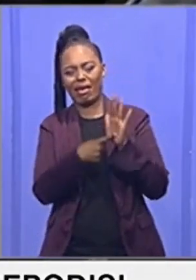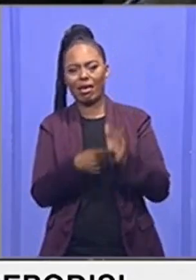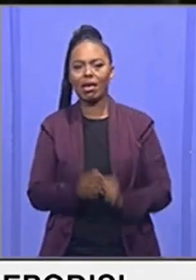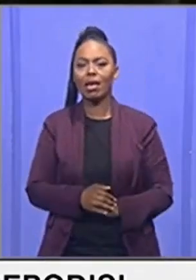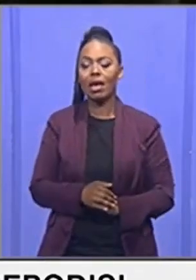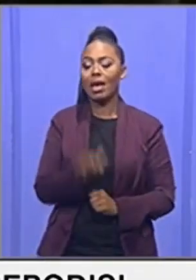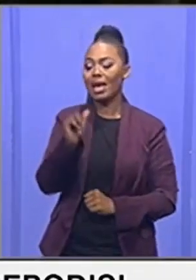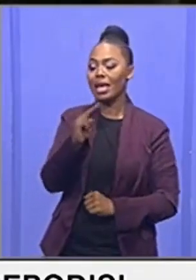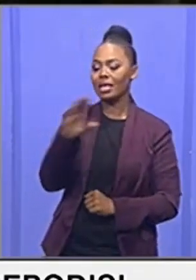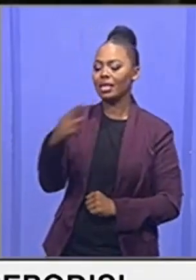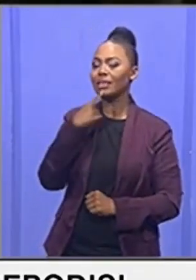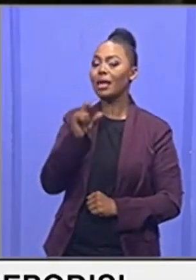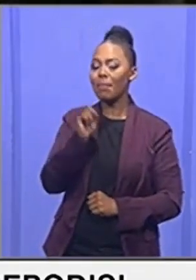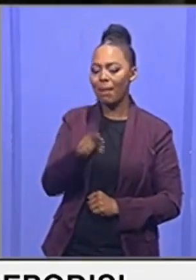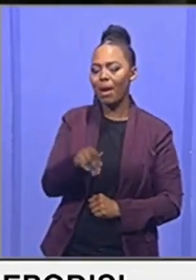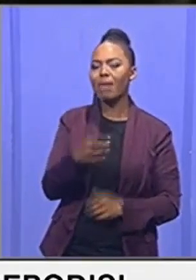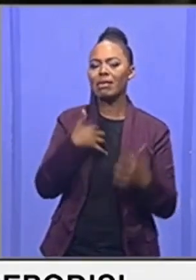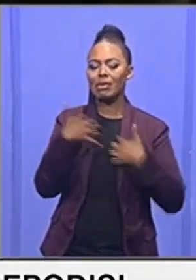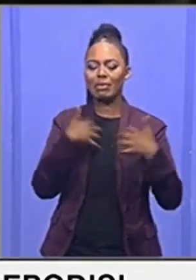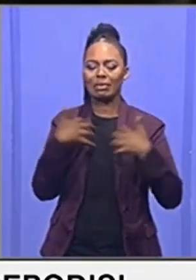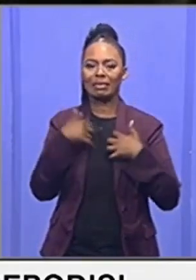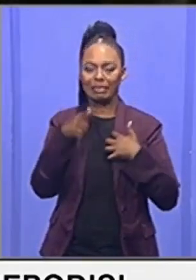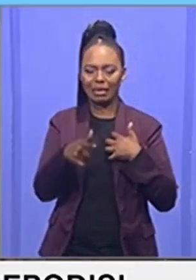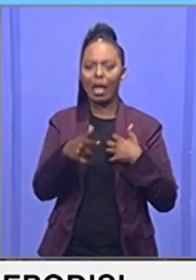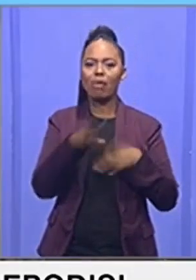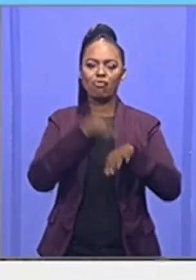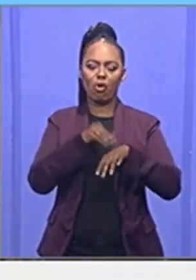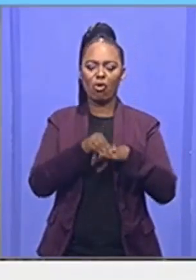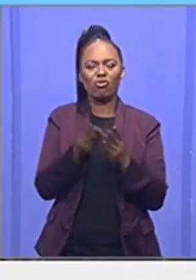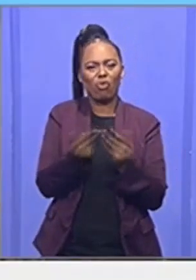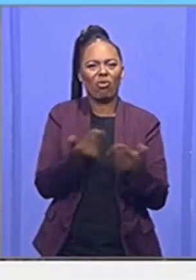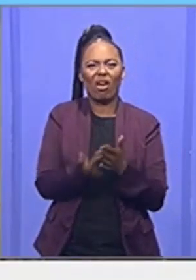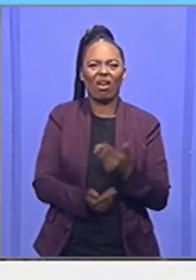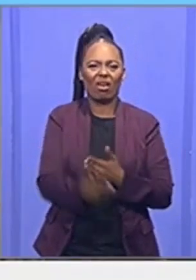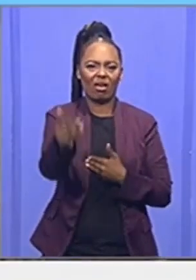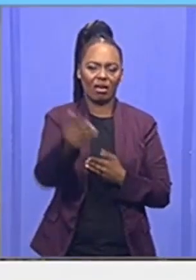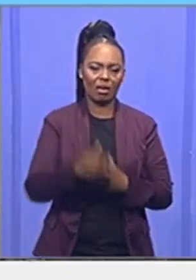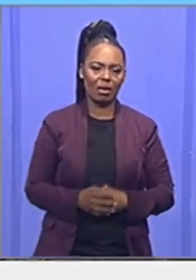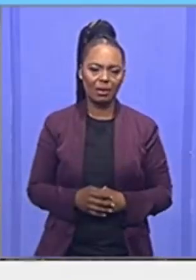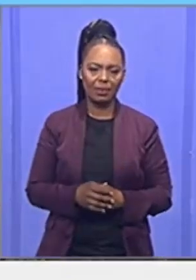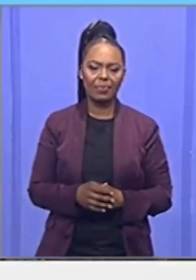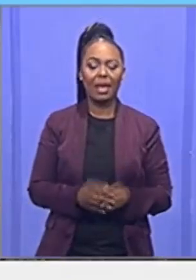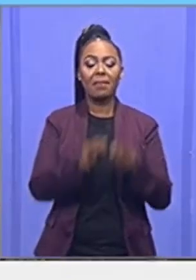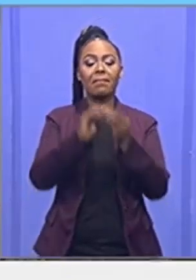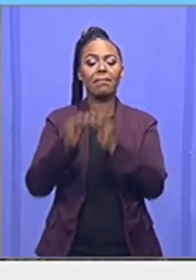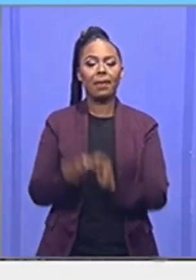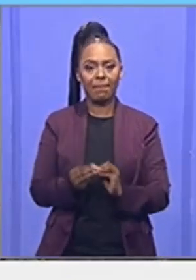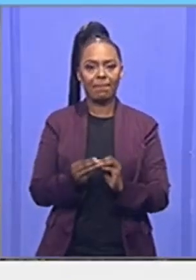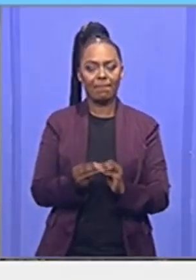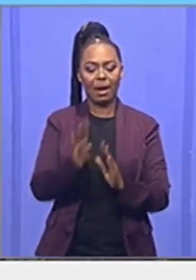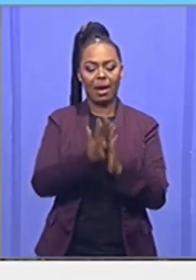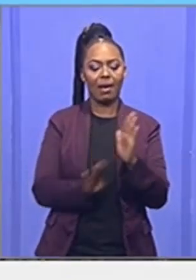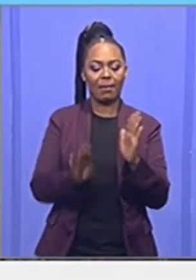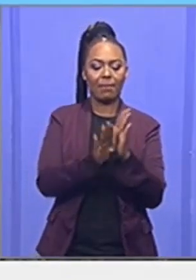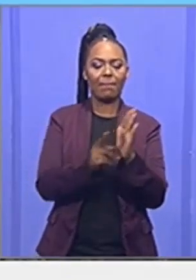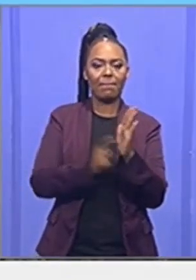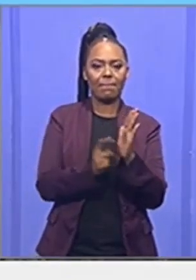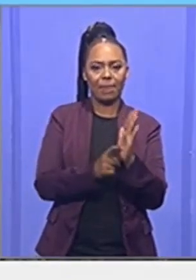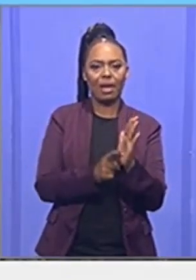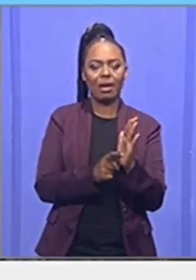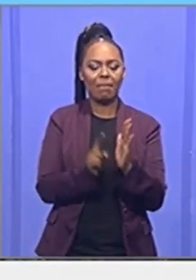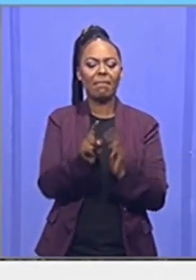rarabolola moragonyana. Since the correction were made, an amendment should be made towards the bill so